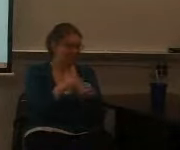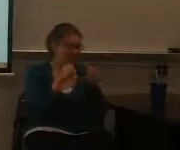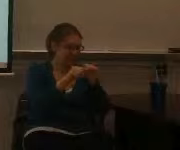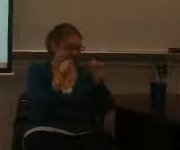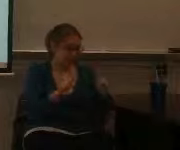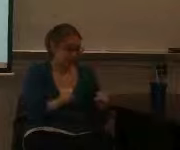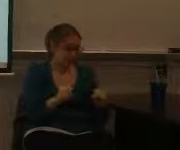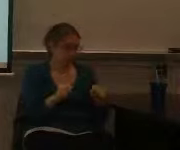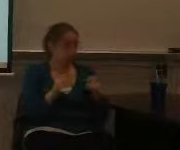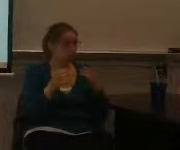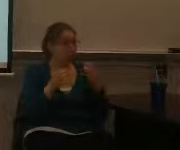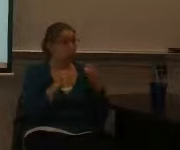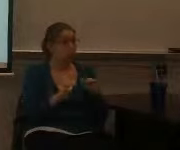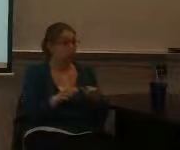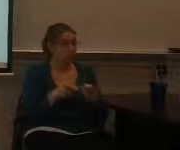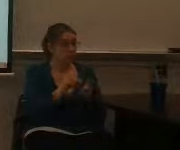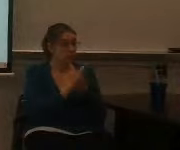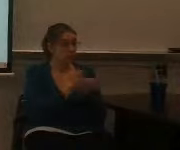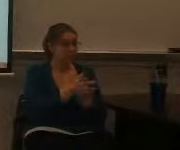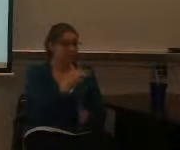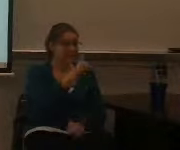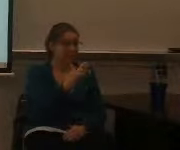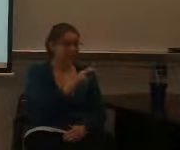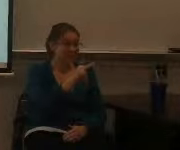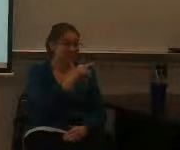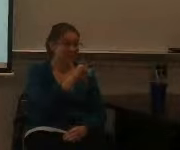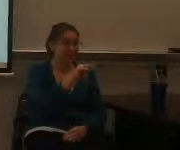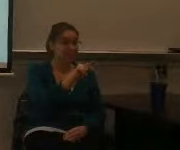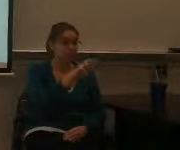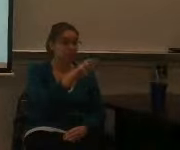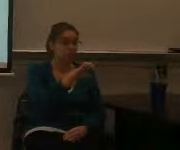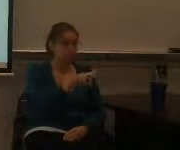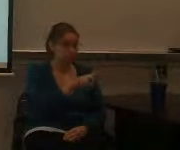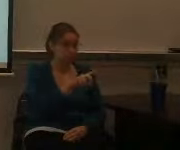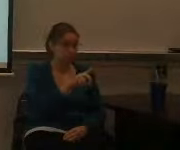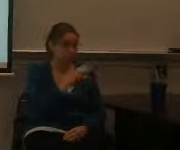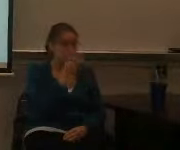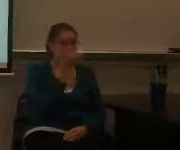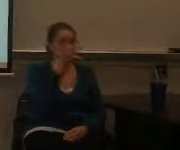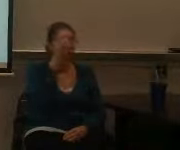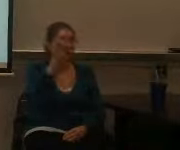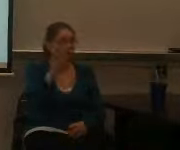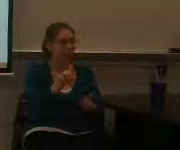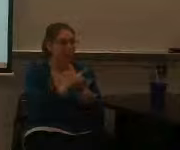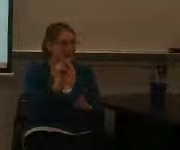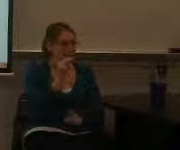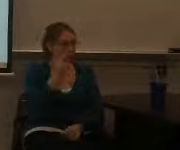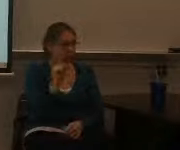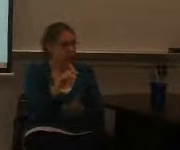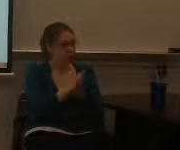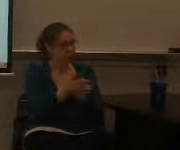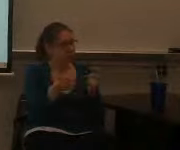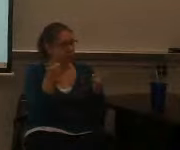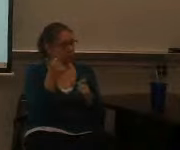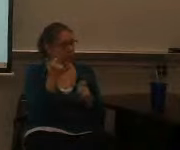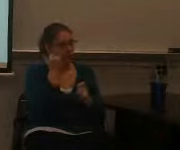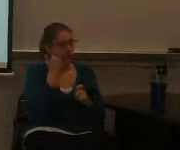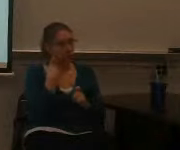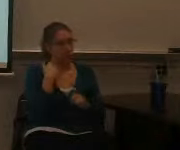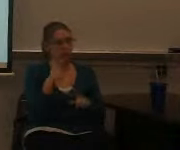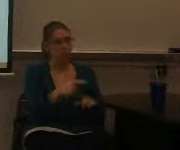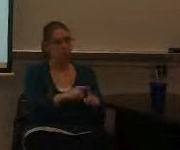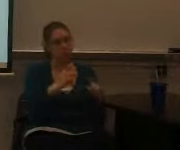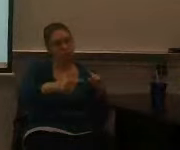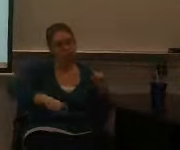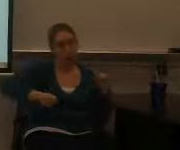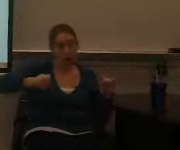the chance that it gets denitrified and blown off as nitrogen gas becomes much greater, right? Whereas if you have long